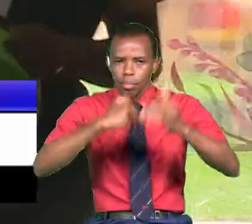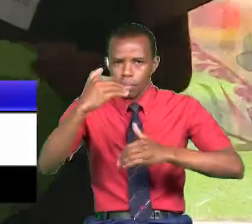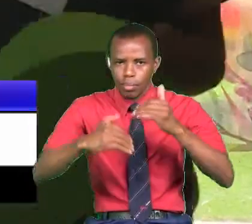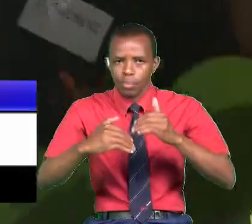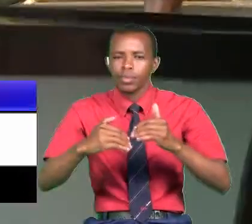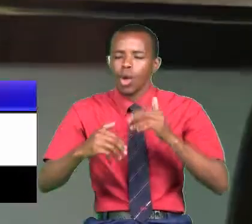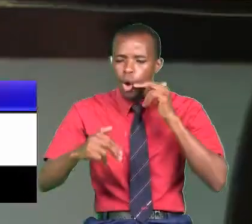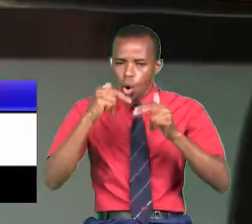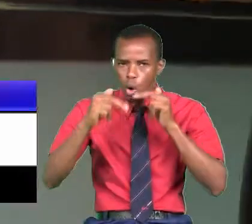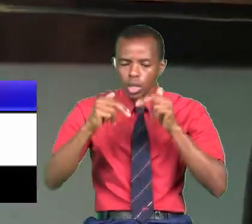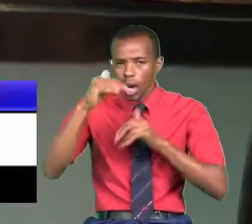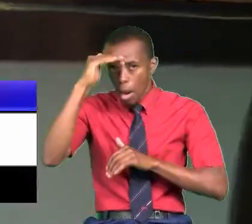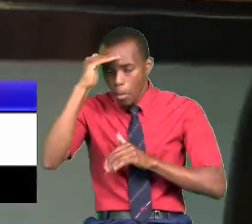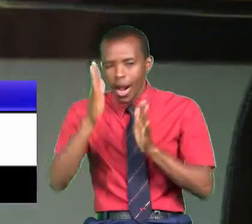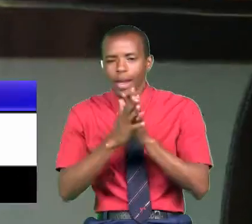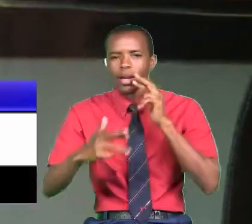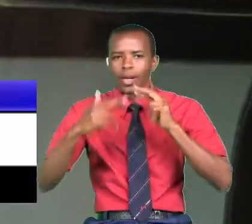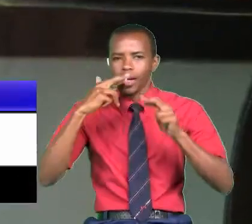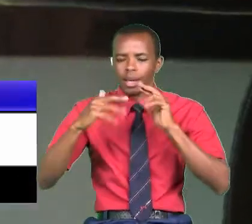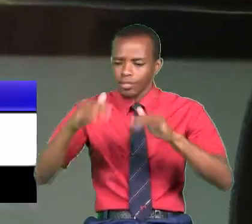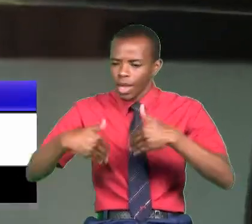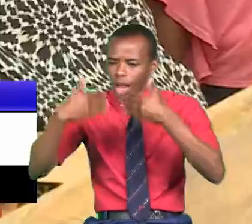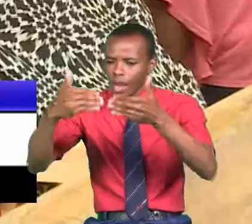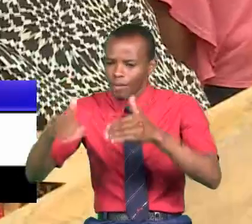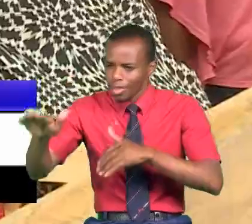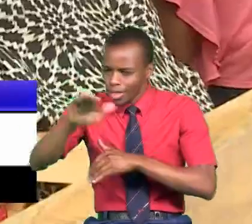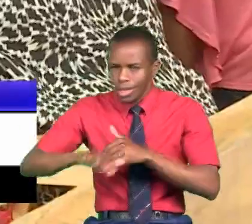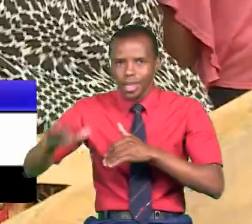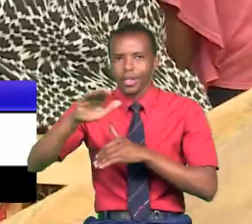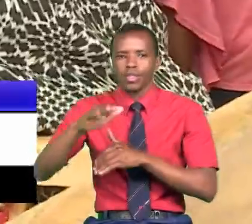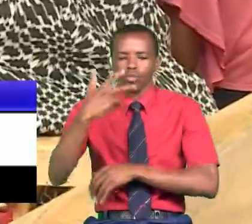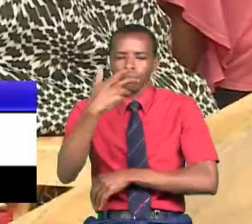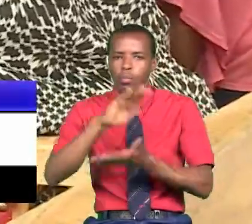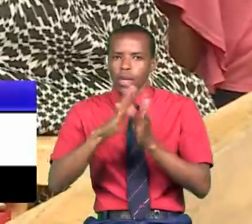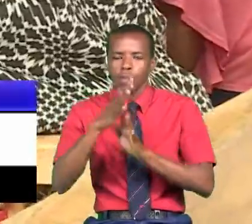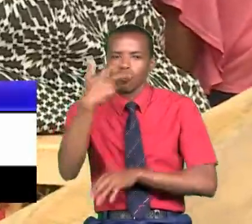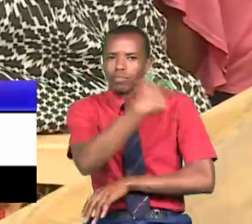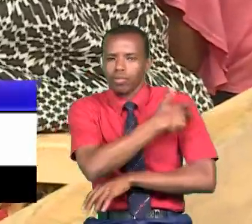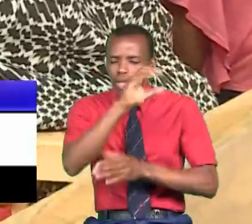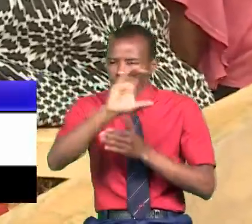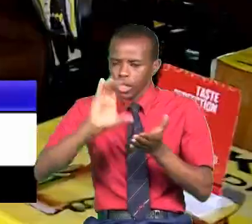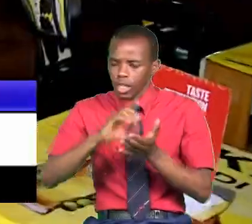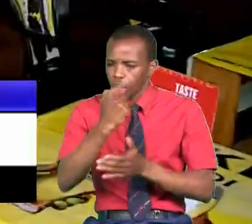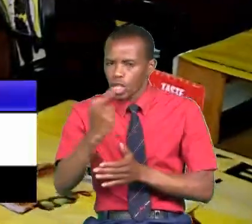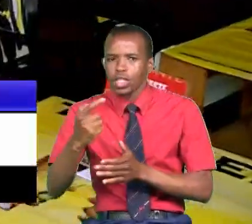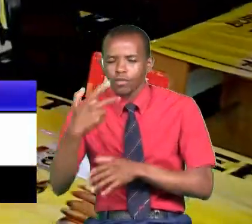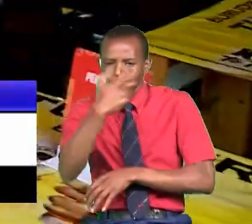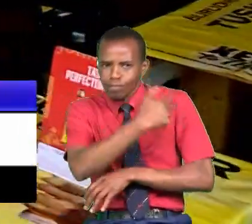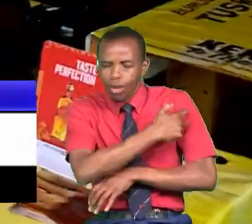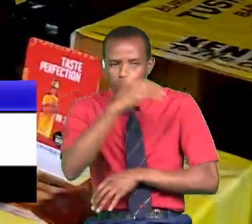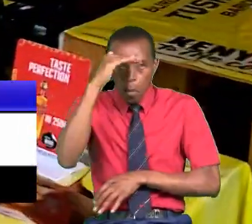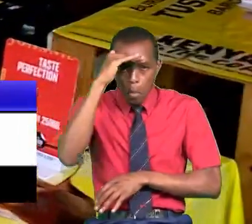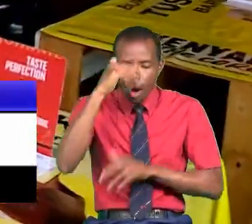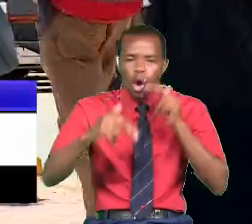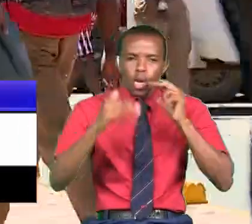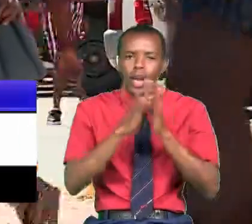all hotels, bars and restaurants have offered their halls and premises as vaccination points. For every vaccination in the bars,